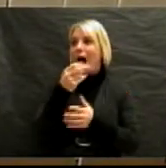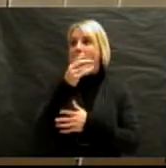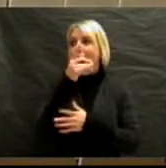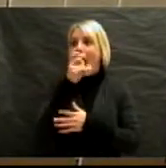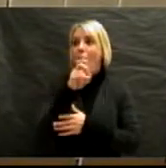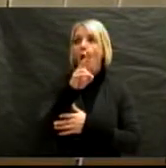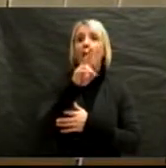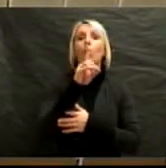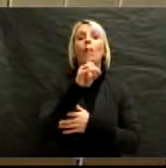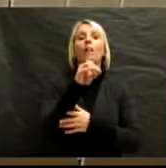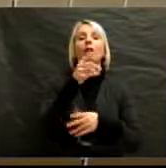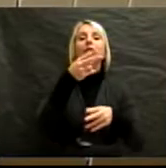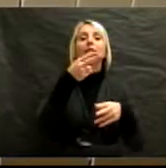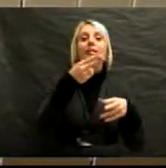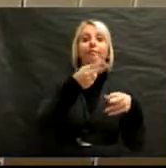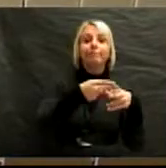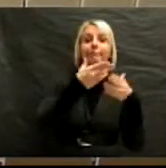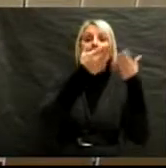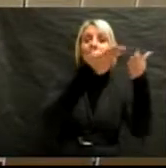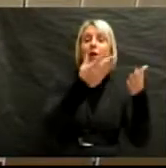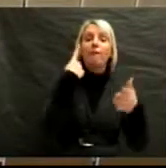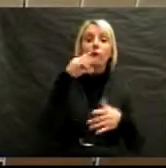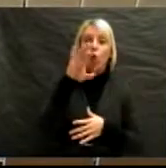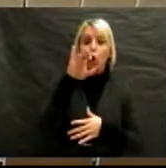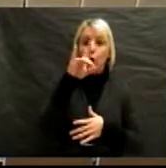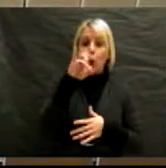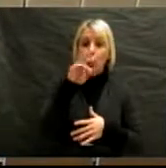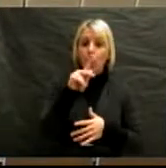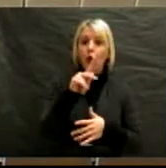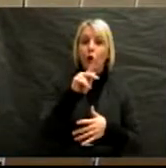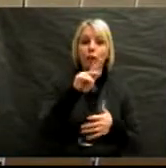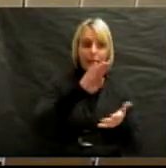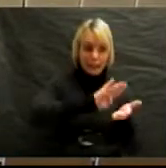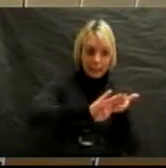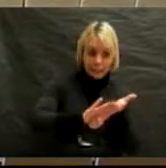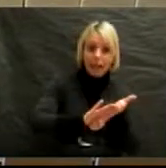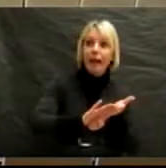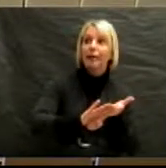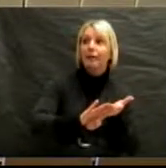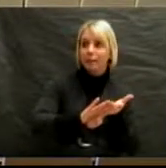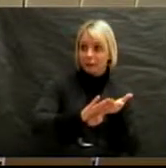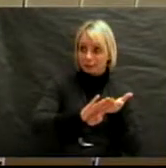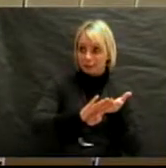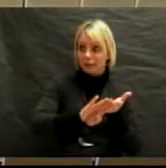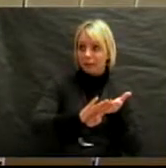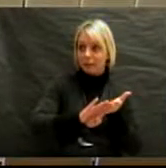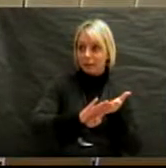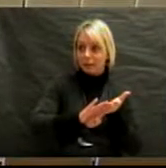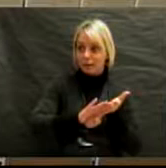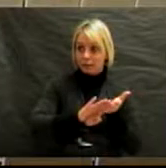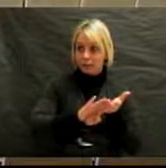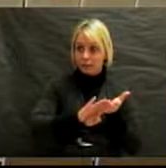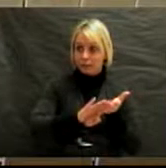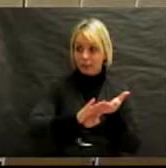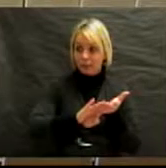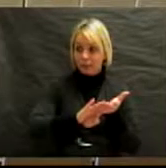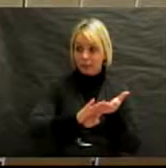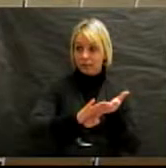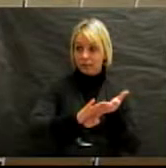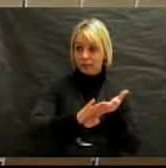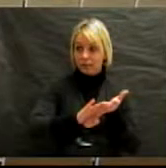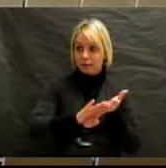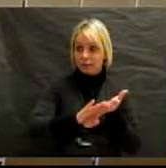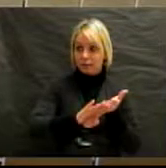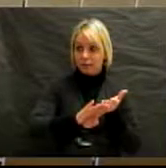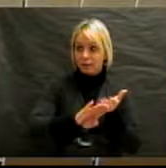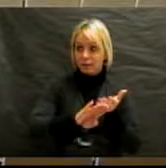wants it? Are you going to decline this nomination? You've been nominated for clerk of the Faribault School Board. So far, I kind of enjoy